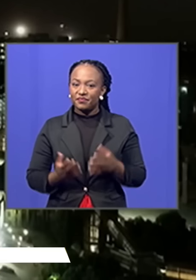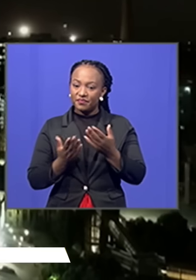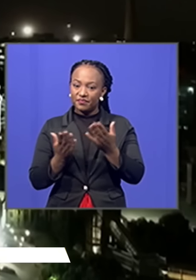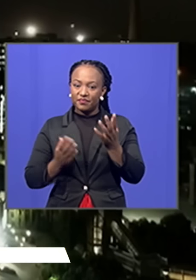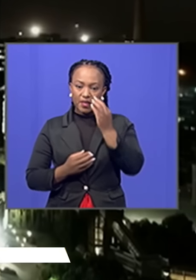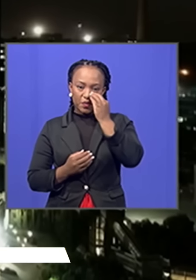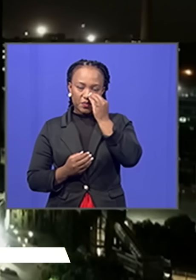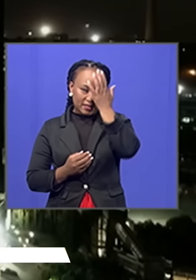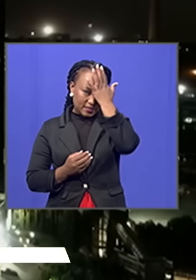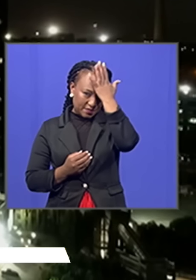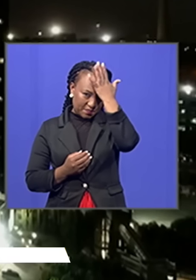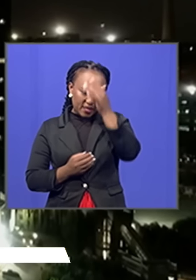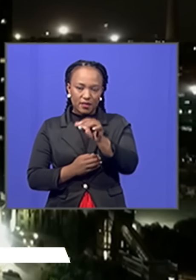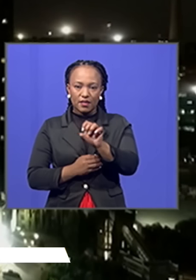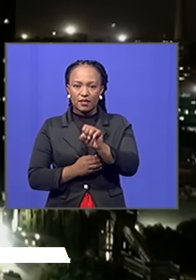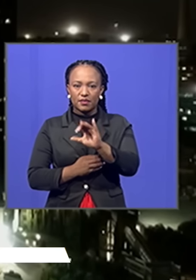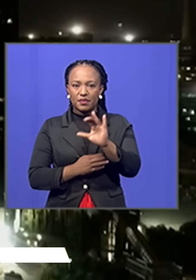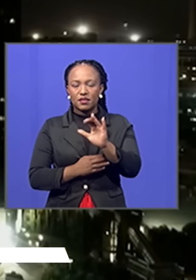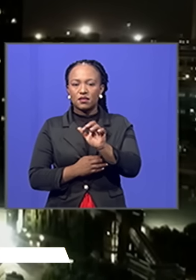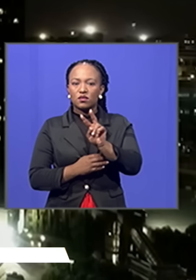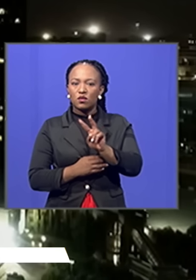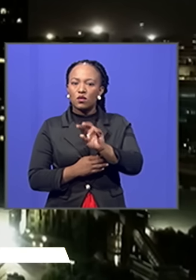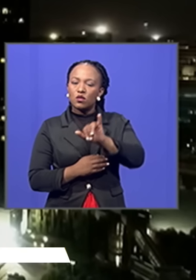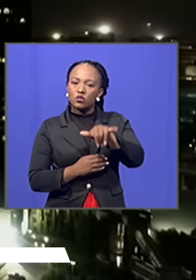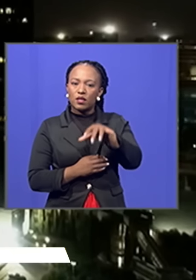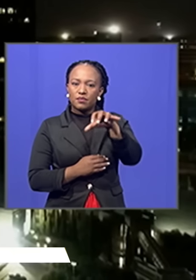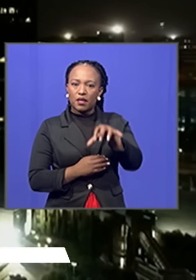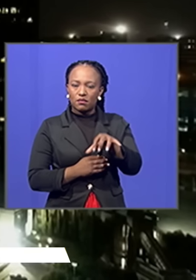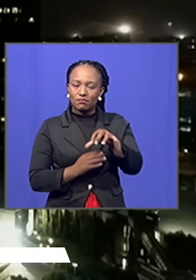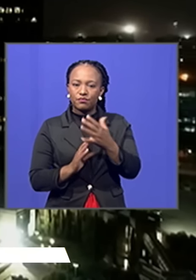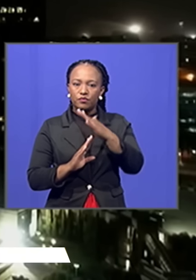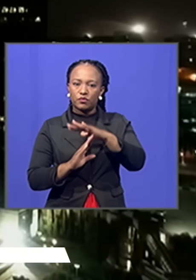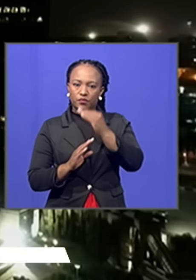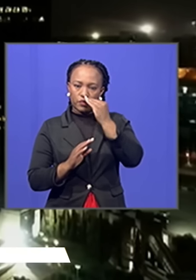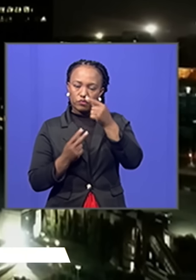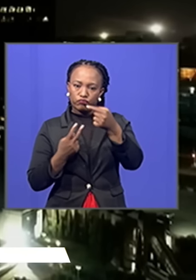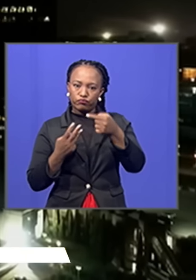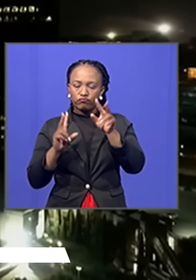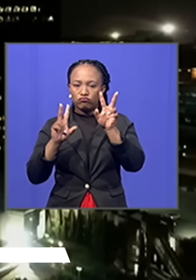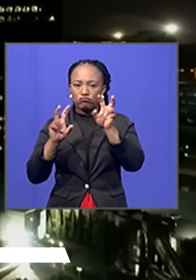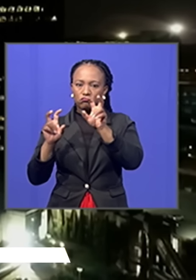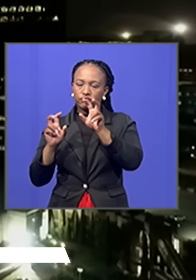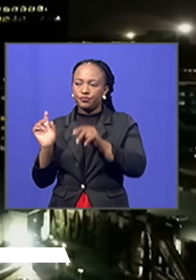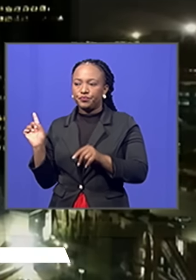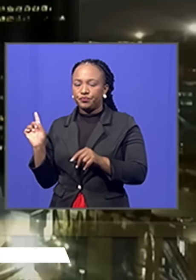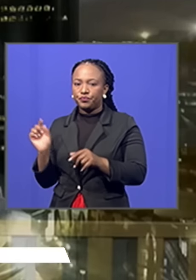tše ke ditaba tša sepedi tša SABC 2 go tšwa ka Auckland Park, Johannesburg. Ditlhogo tša tšona ke tše.